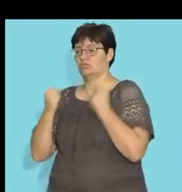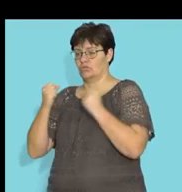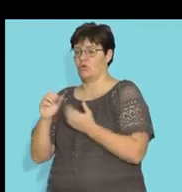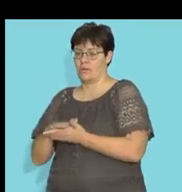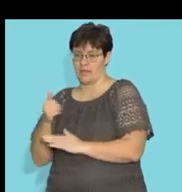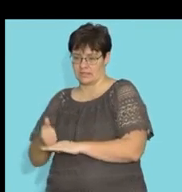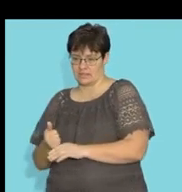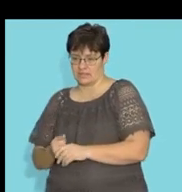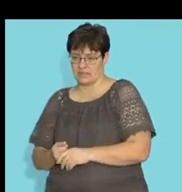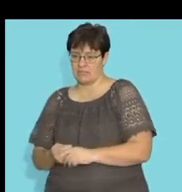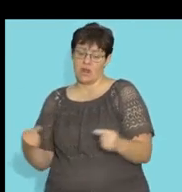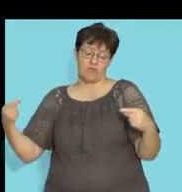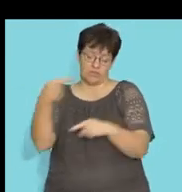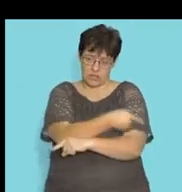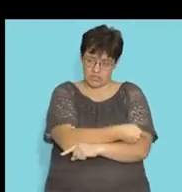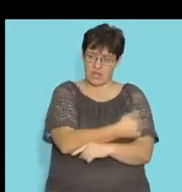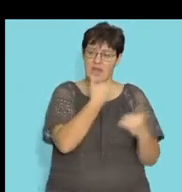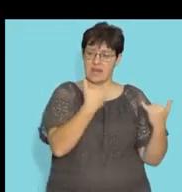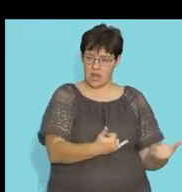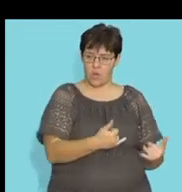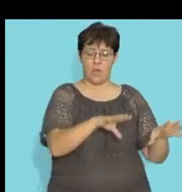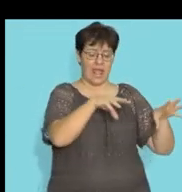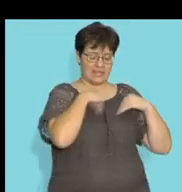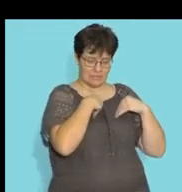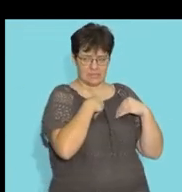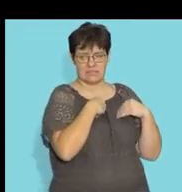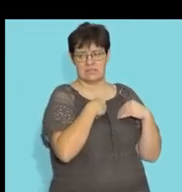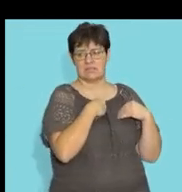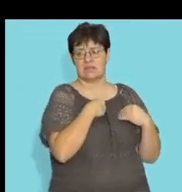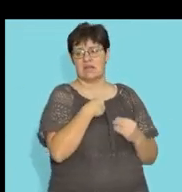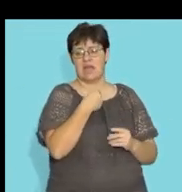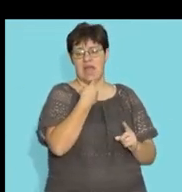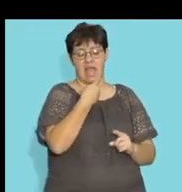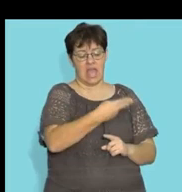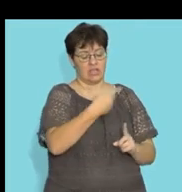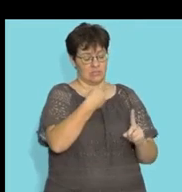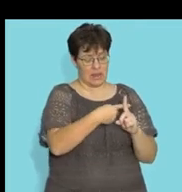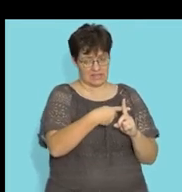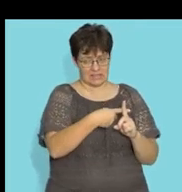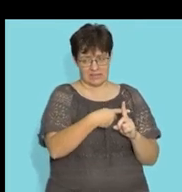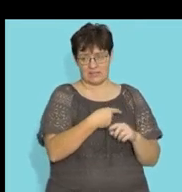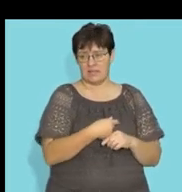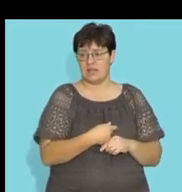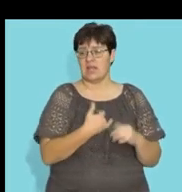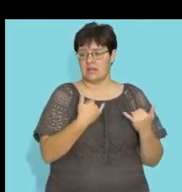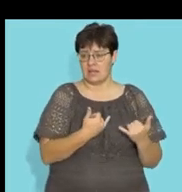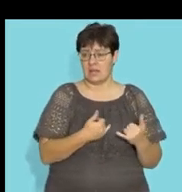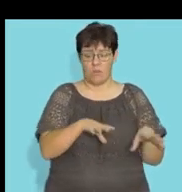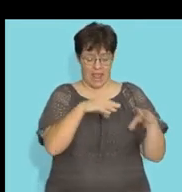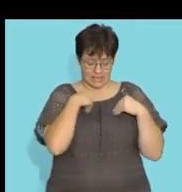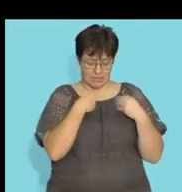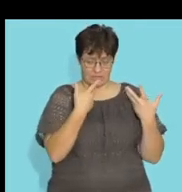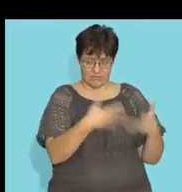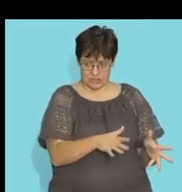the reverse reaction, it will actually now accept a hydrogen ion, and when